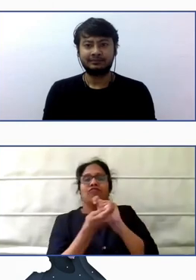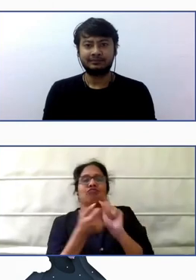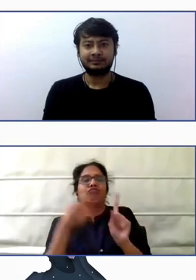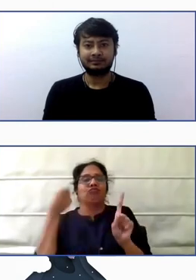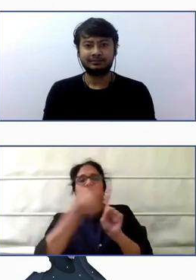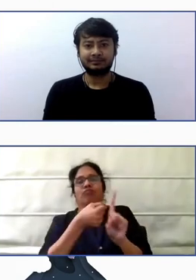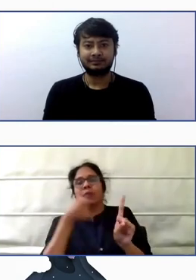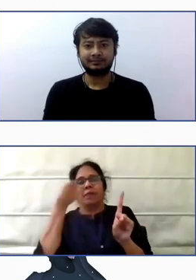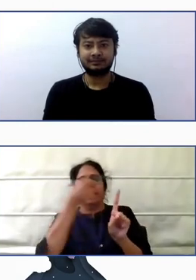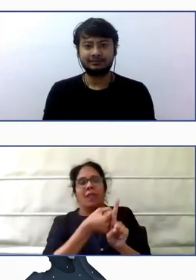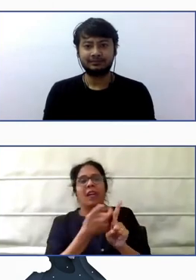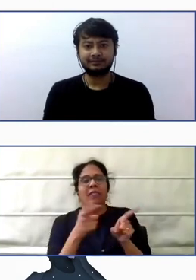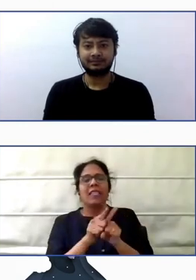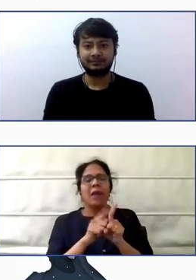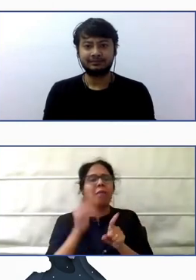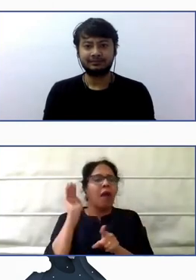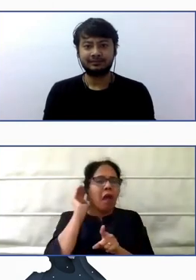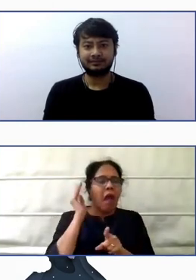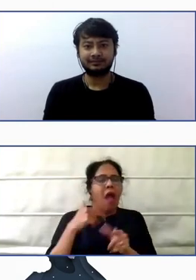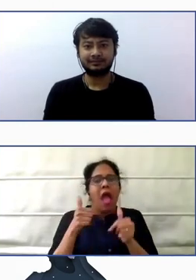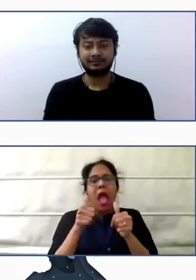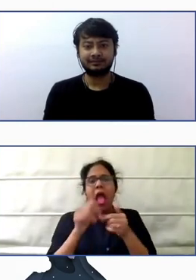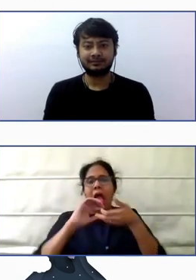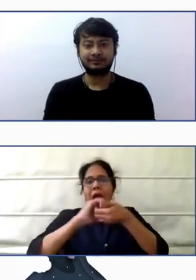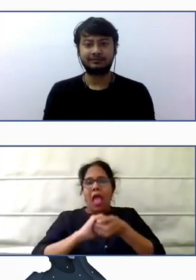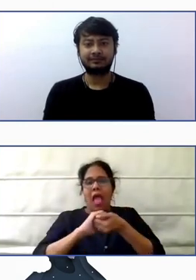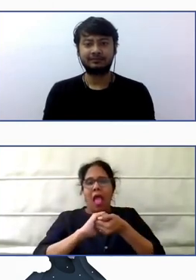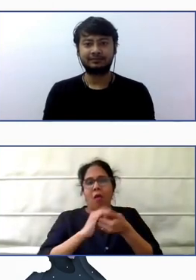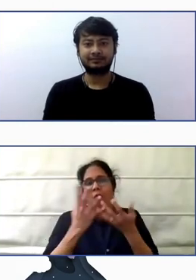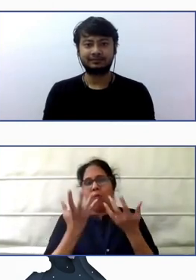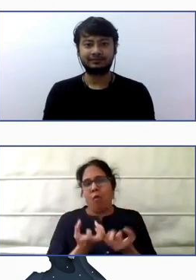keep hearing like, you know, I want to be an ally. And I